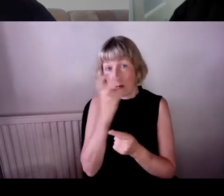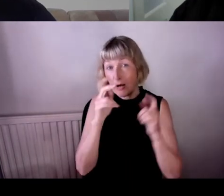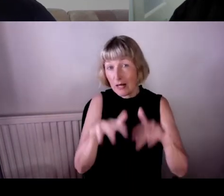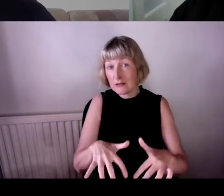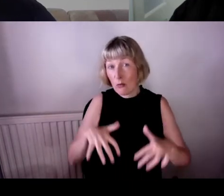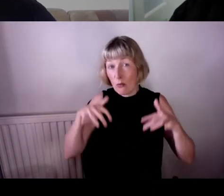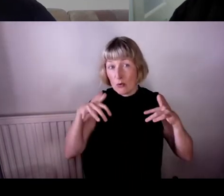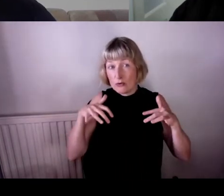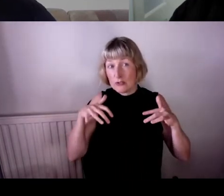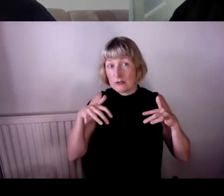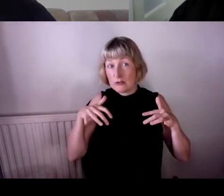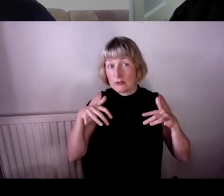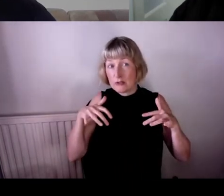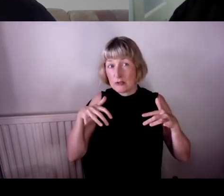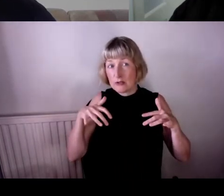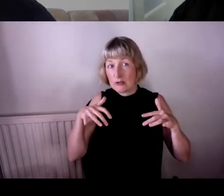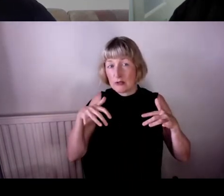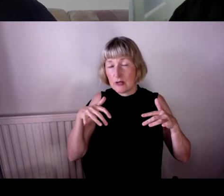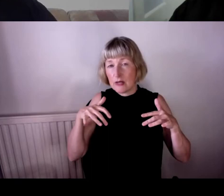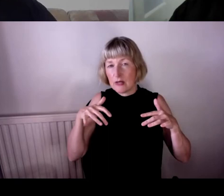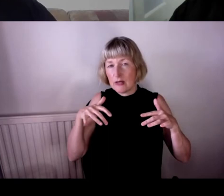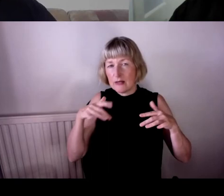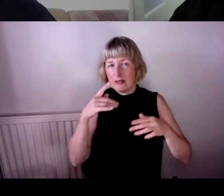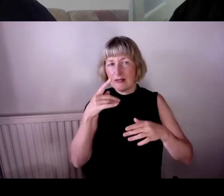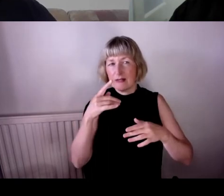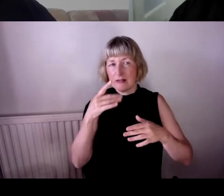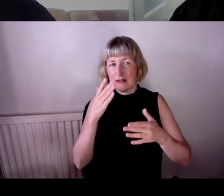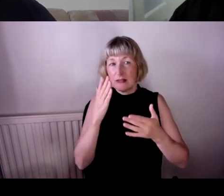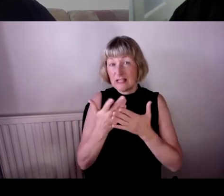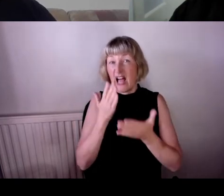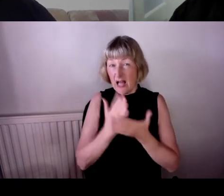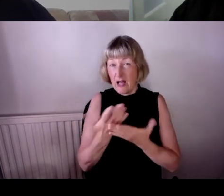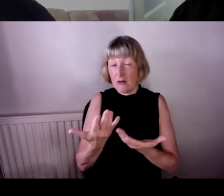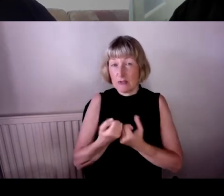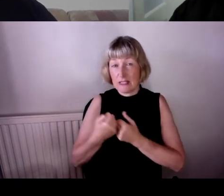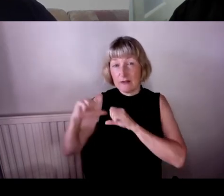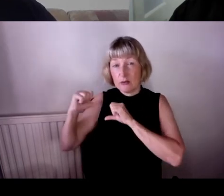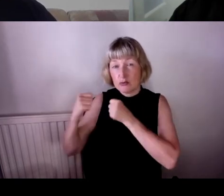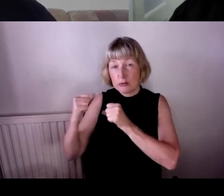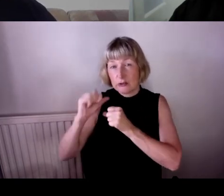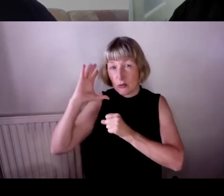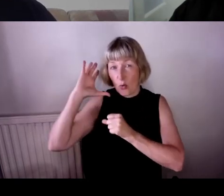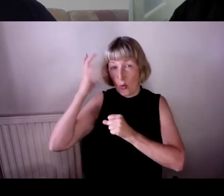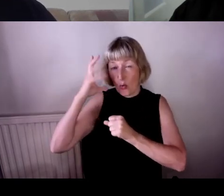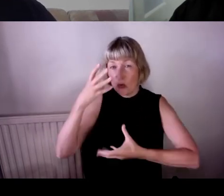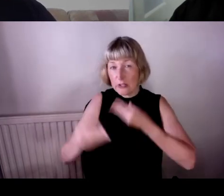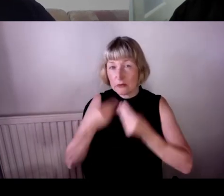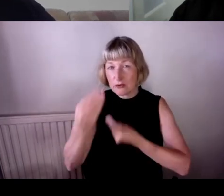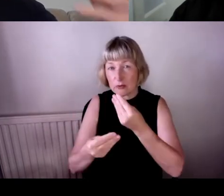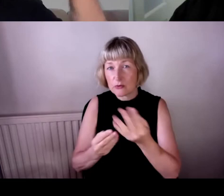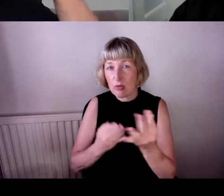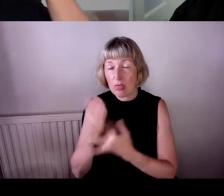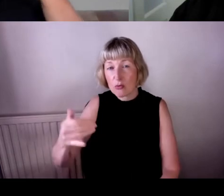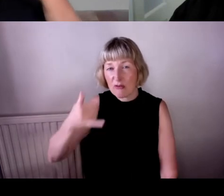not getting too much of a different experience. They're still getting quite traditional audio description, but they're getting it through a